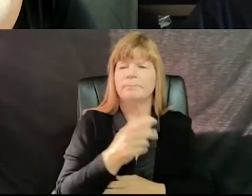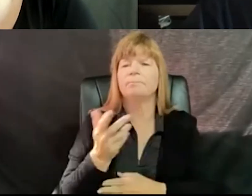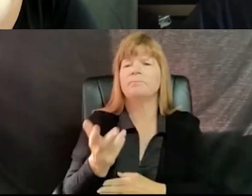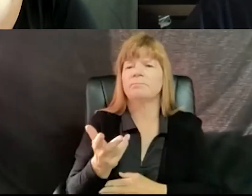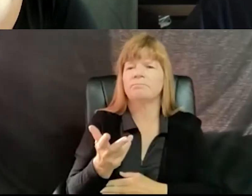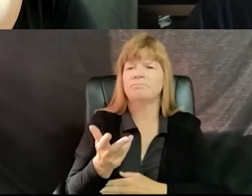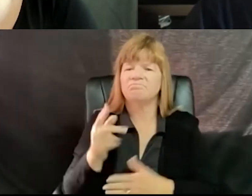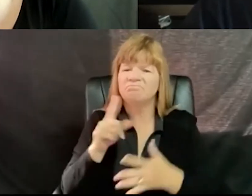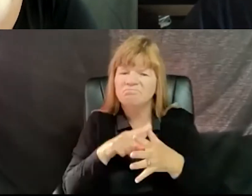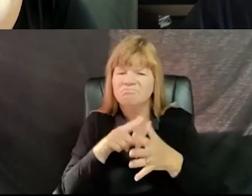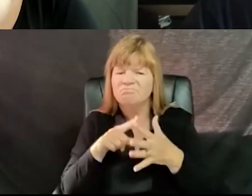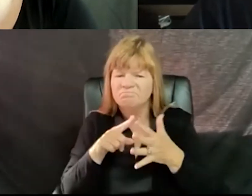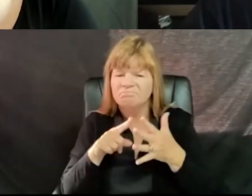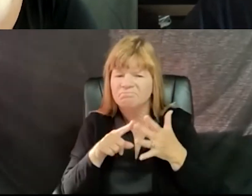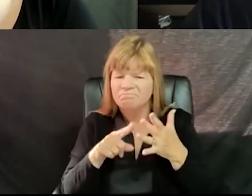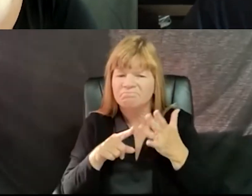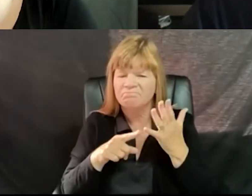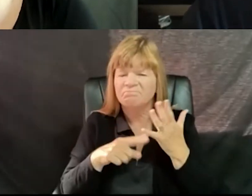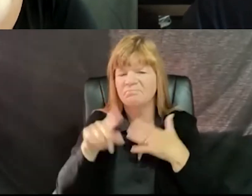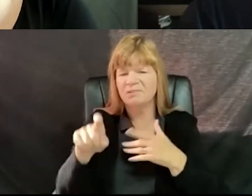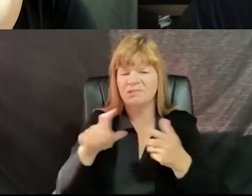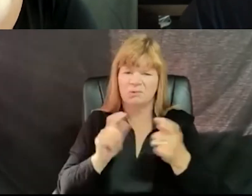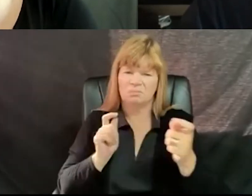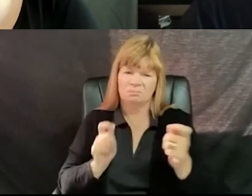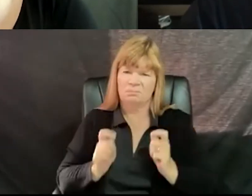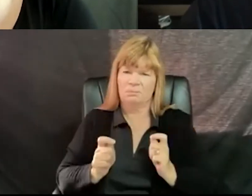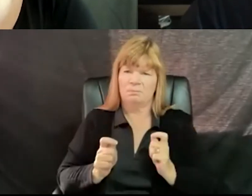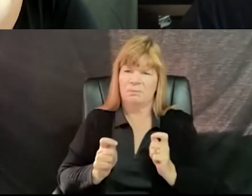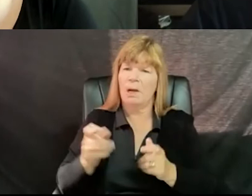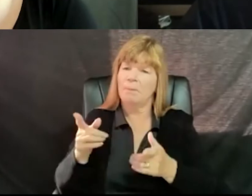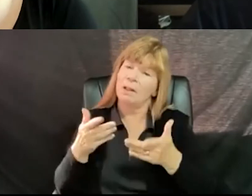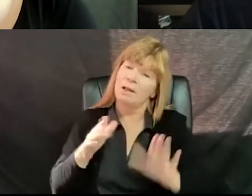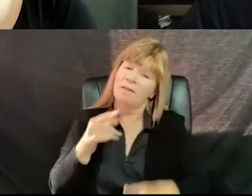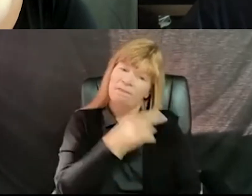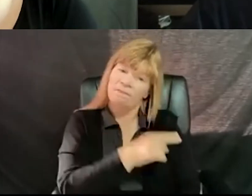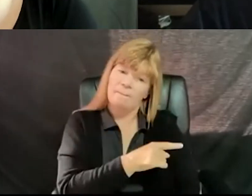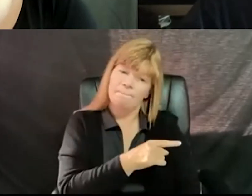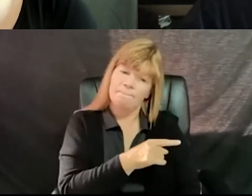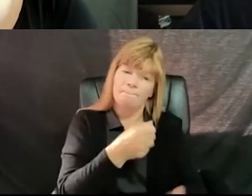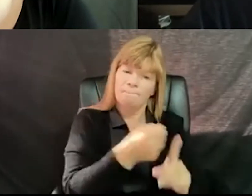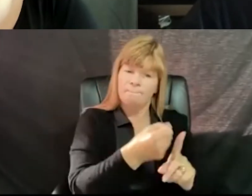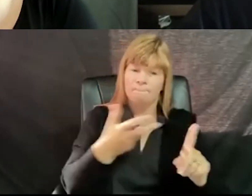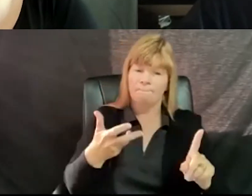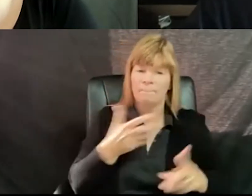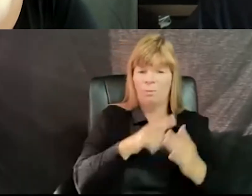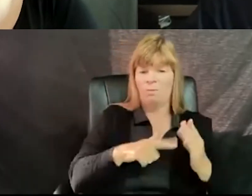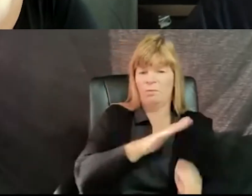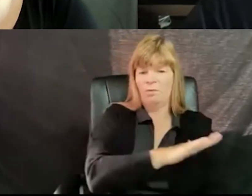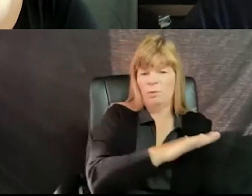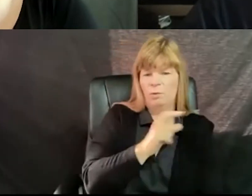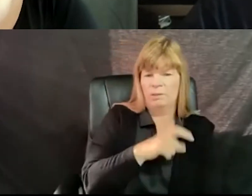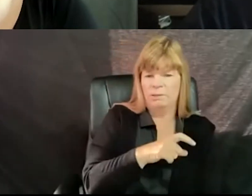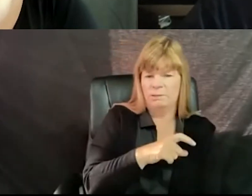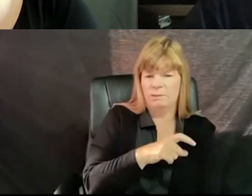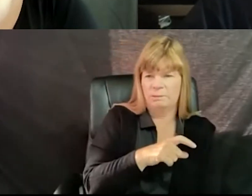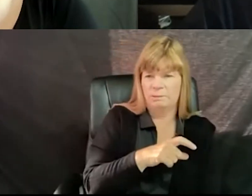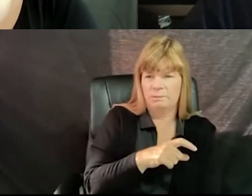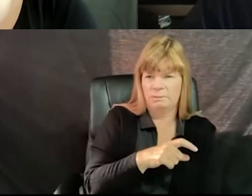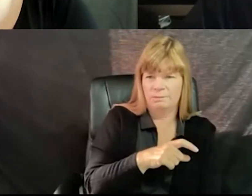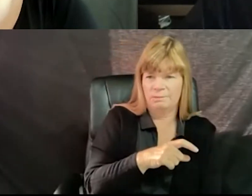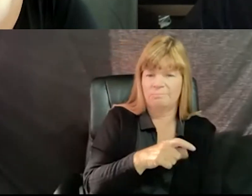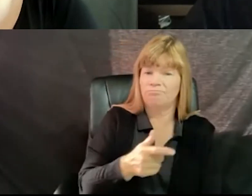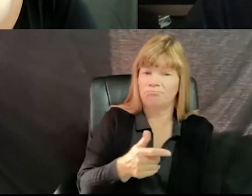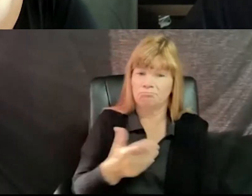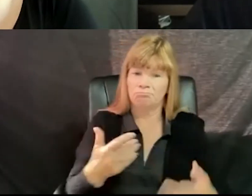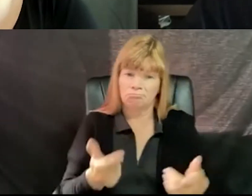these are they need some accommodations. I'm going to let them tell you what they need. And then